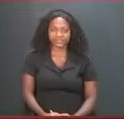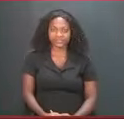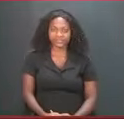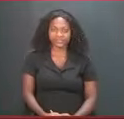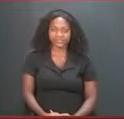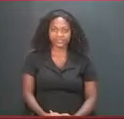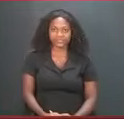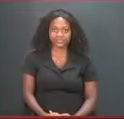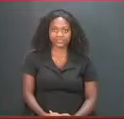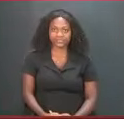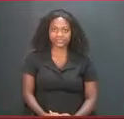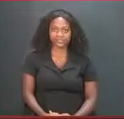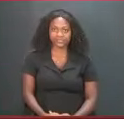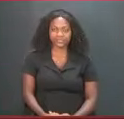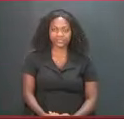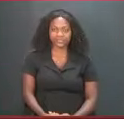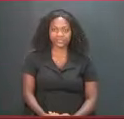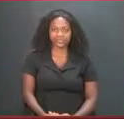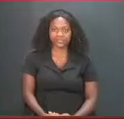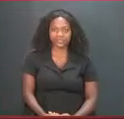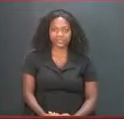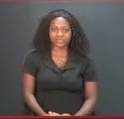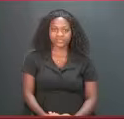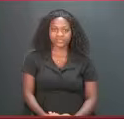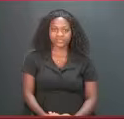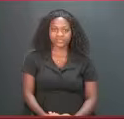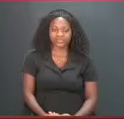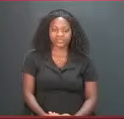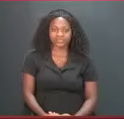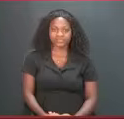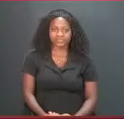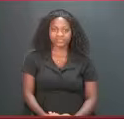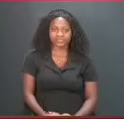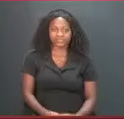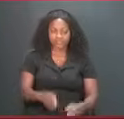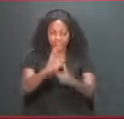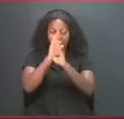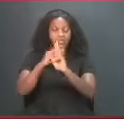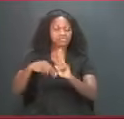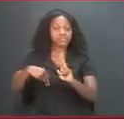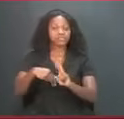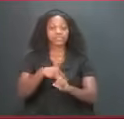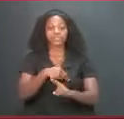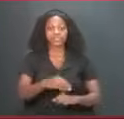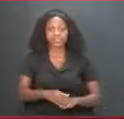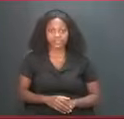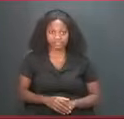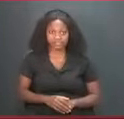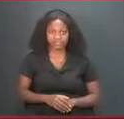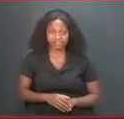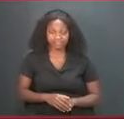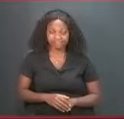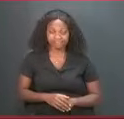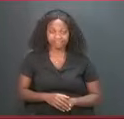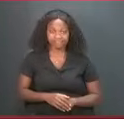Honorable members, I will have to, in the circumstances that we are in